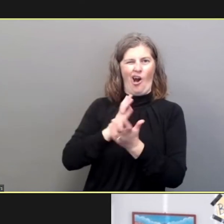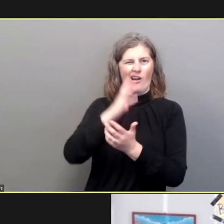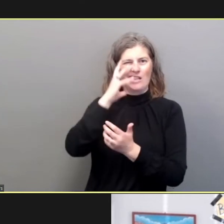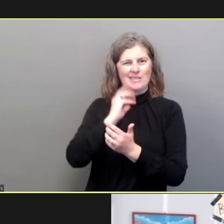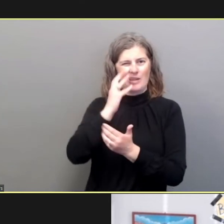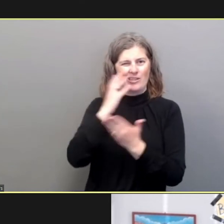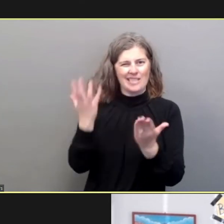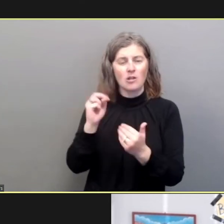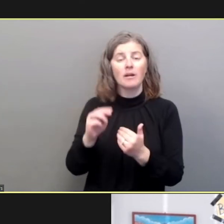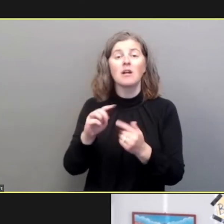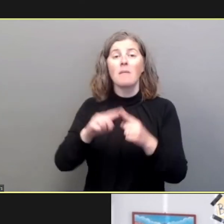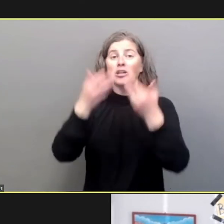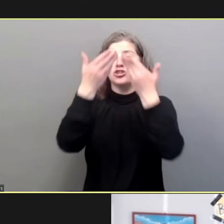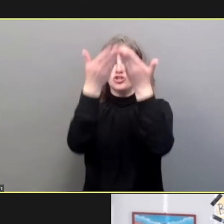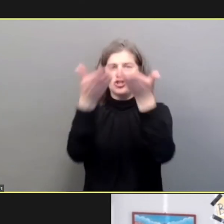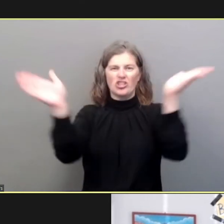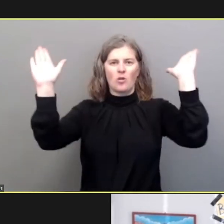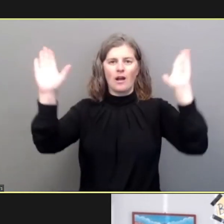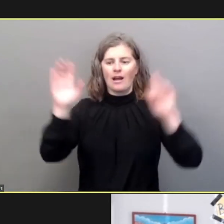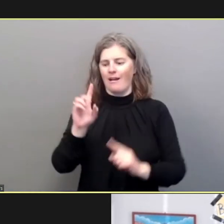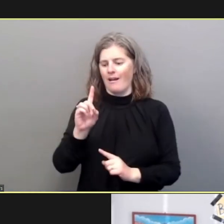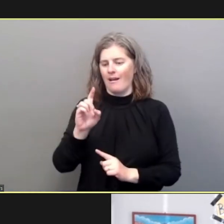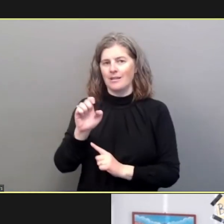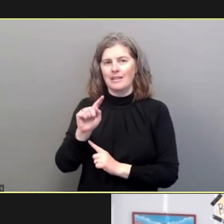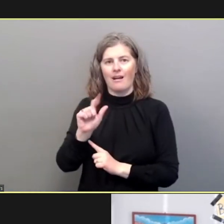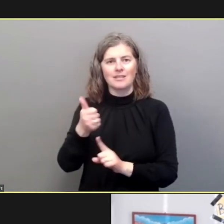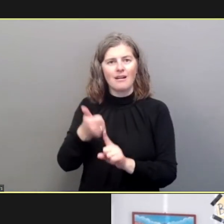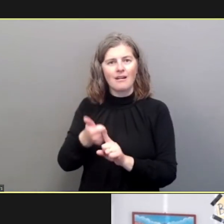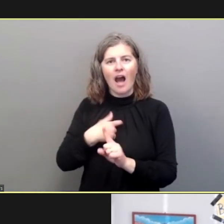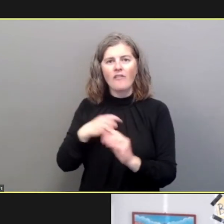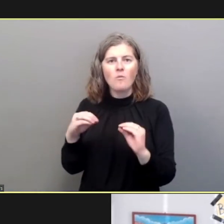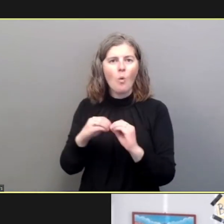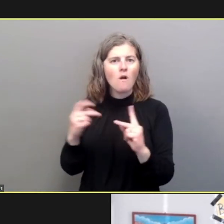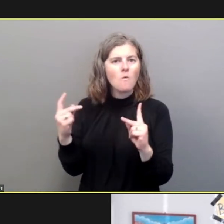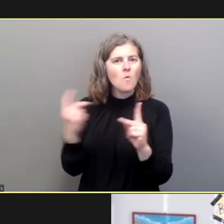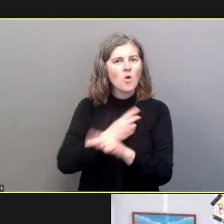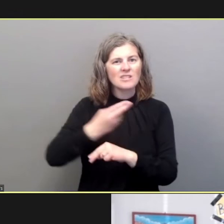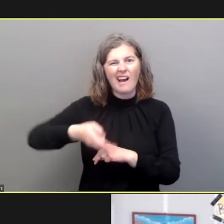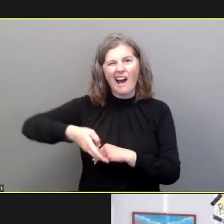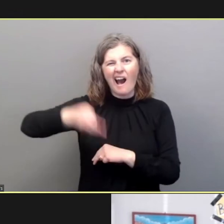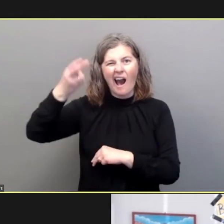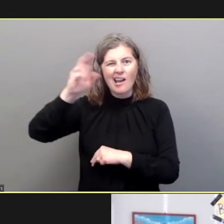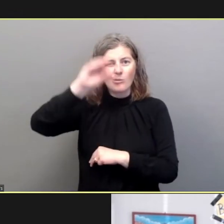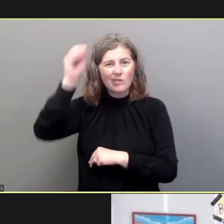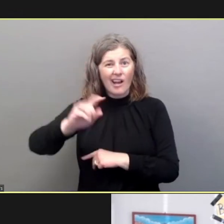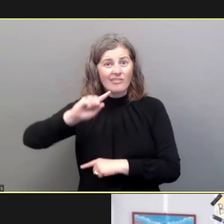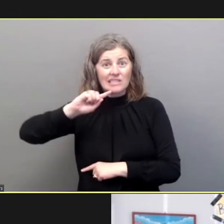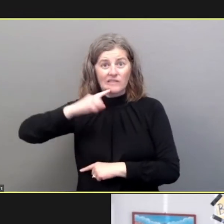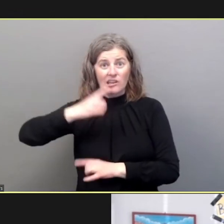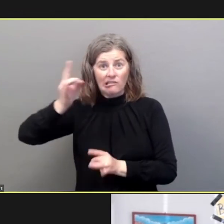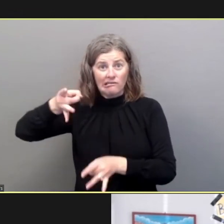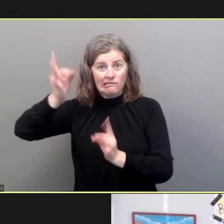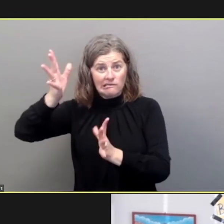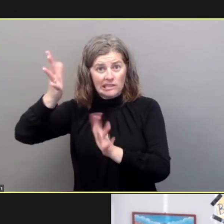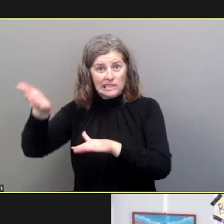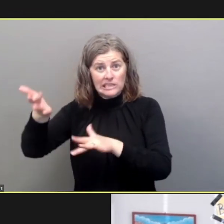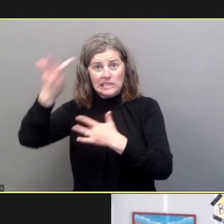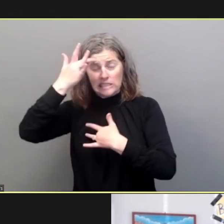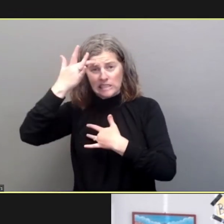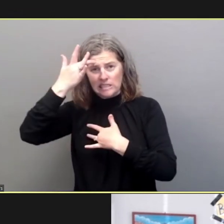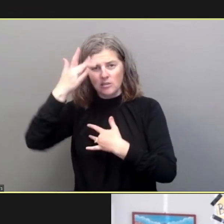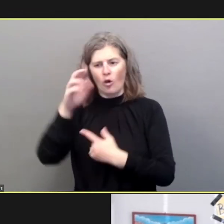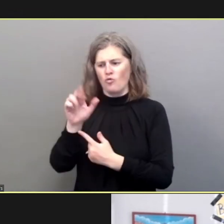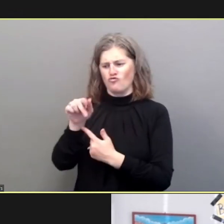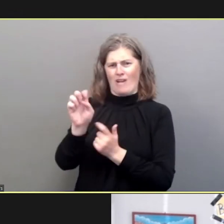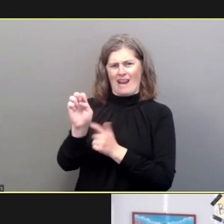in general, Delta did not carry with it a higher rate of severe disease. By rate, I